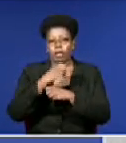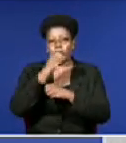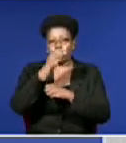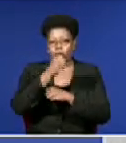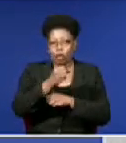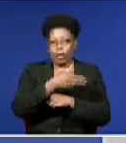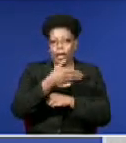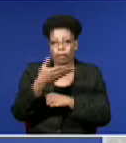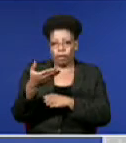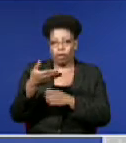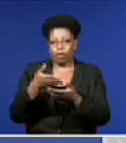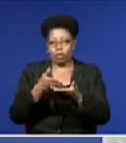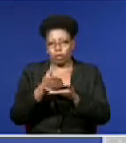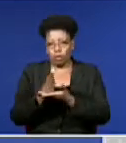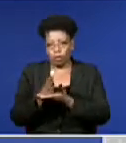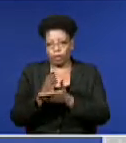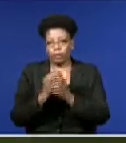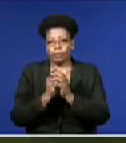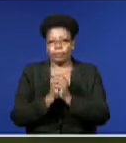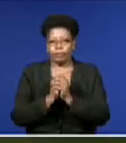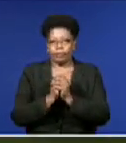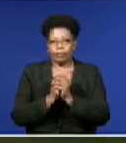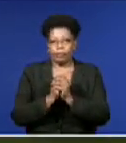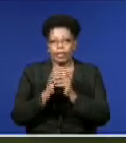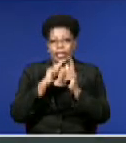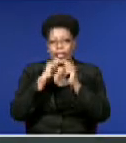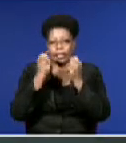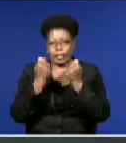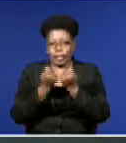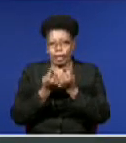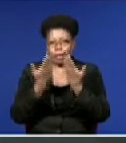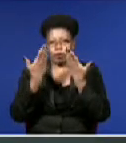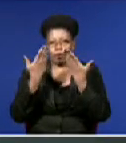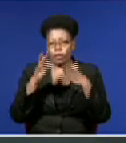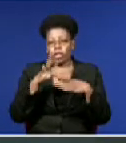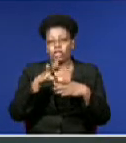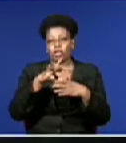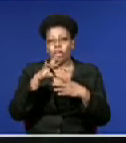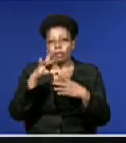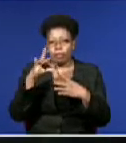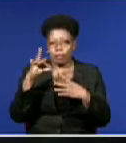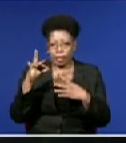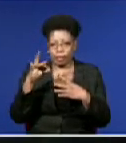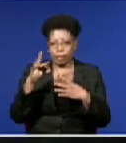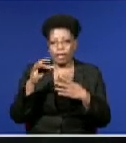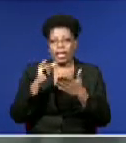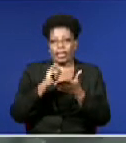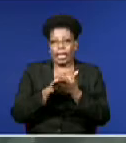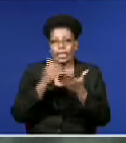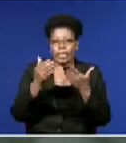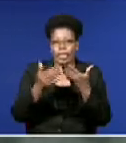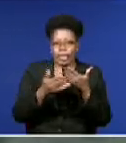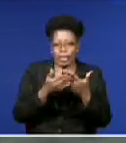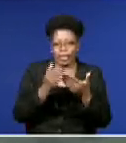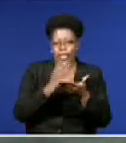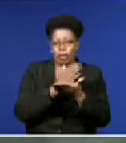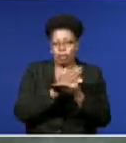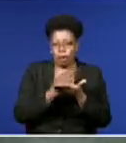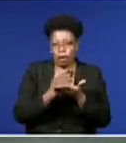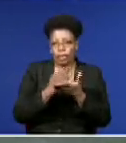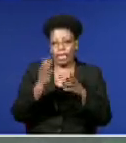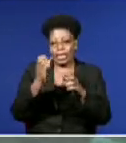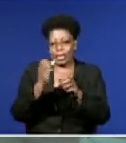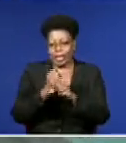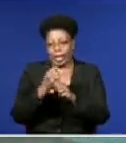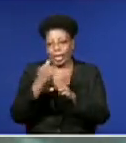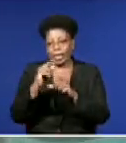to plan. The teams have been selected, but that sometimes is the easy part. Getting Team Bahamas to games